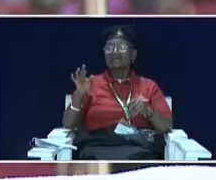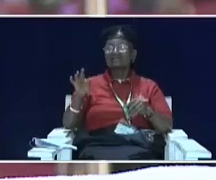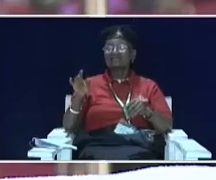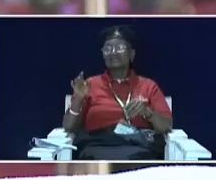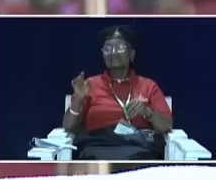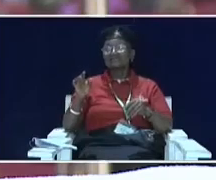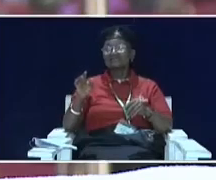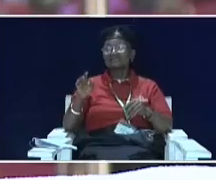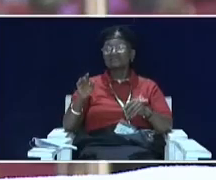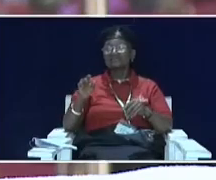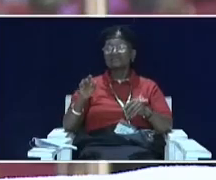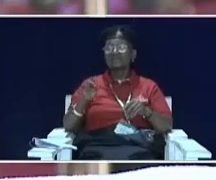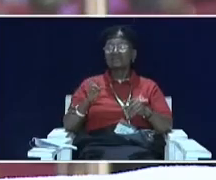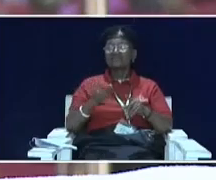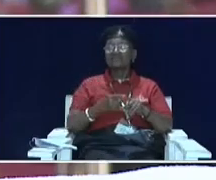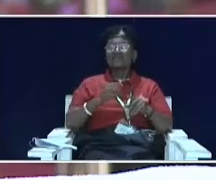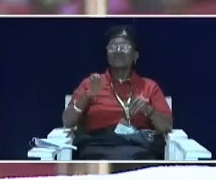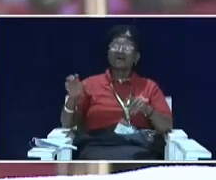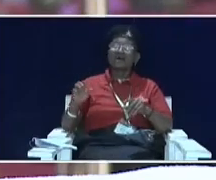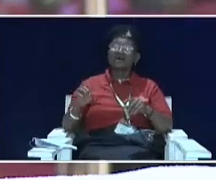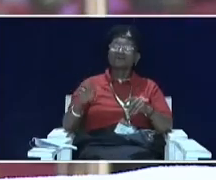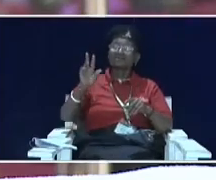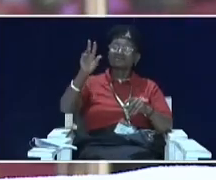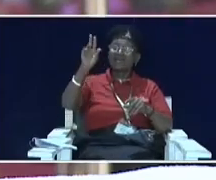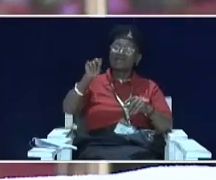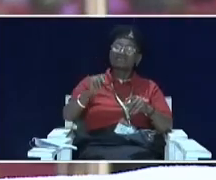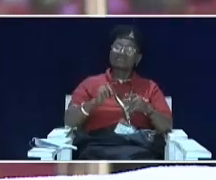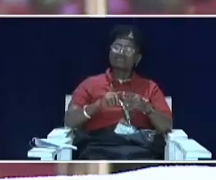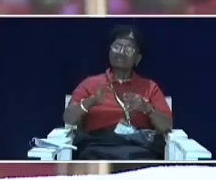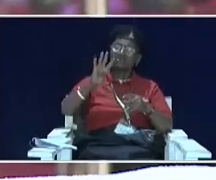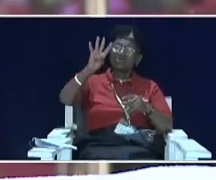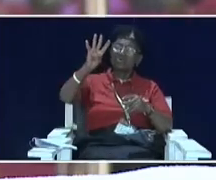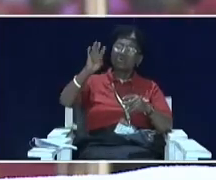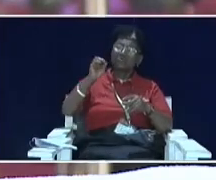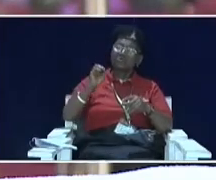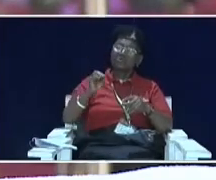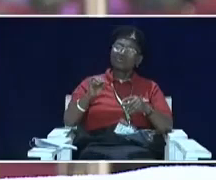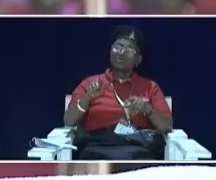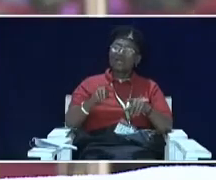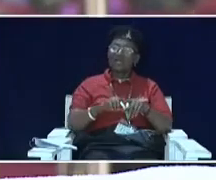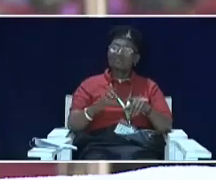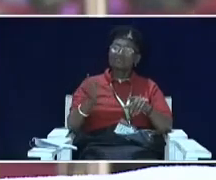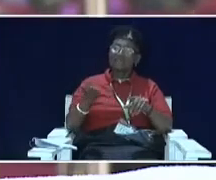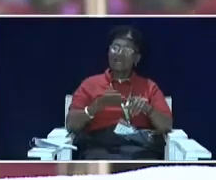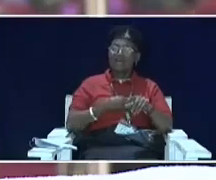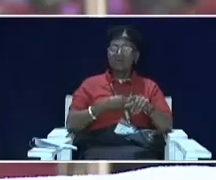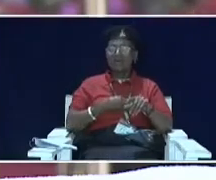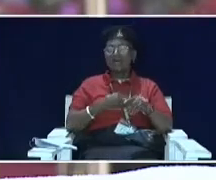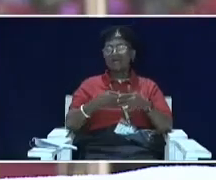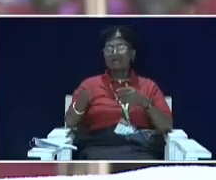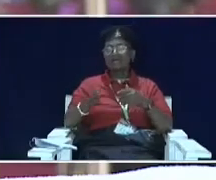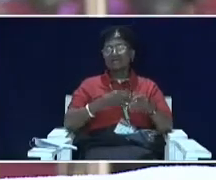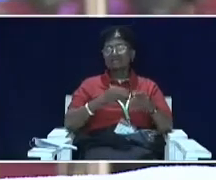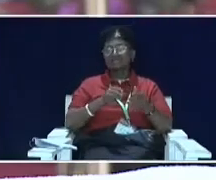1 Kings 18 from verse 30 to 40 as our case study tonight.